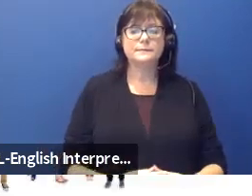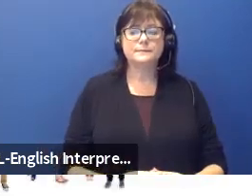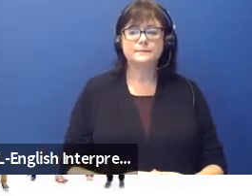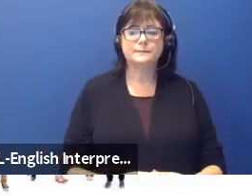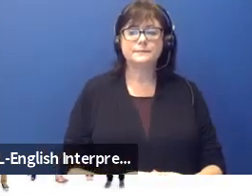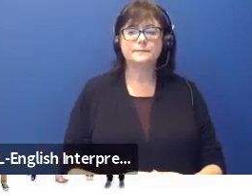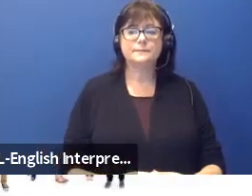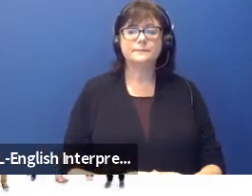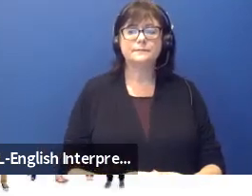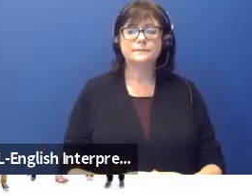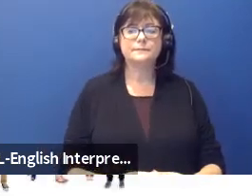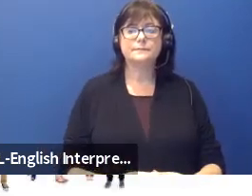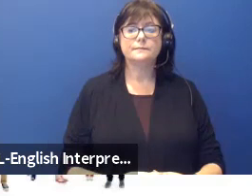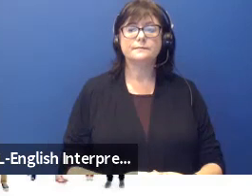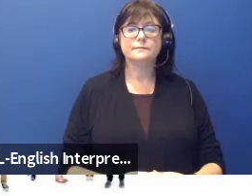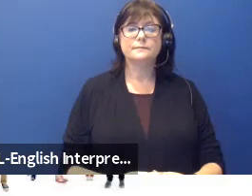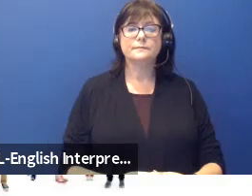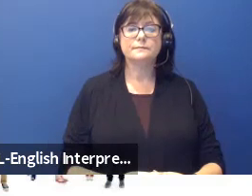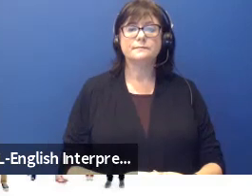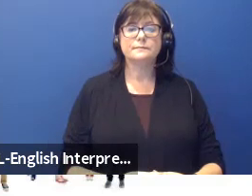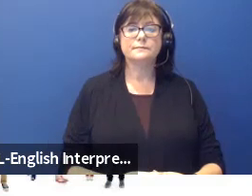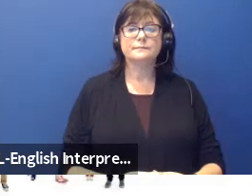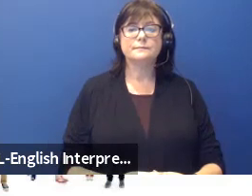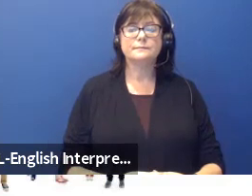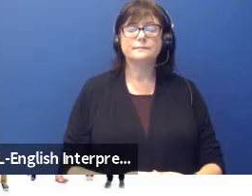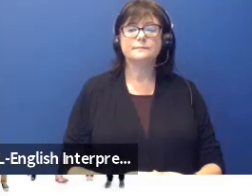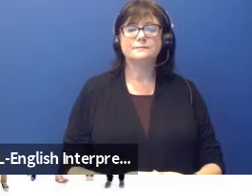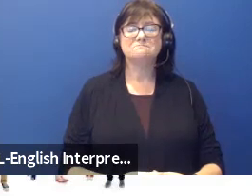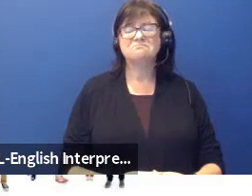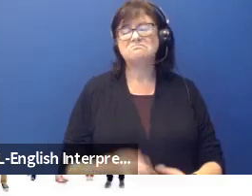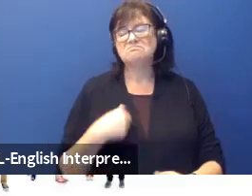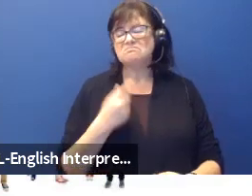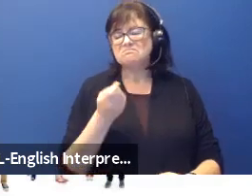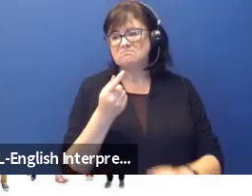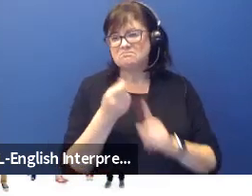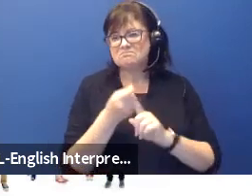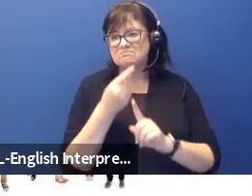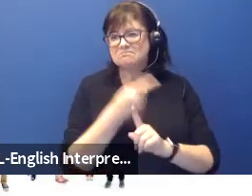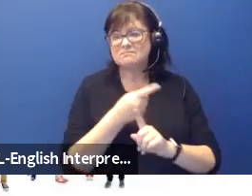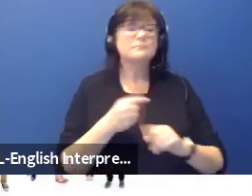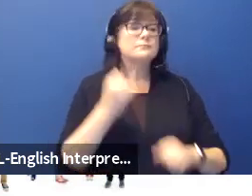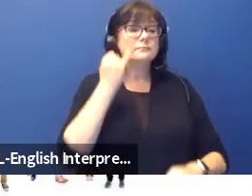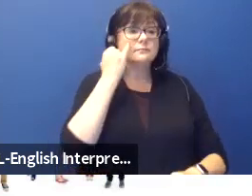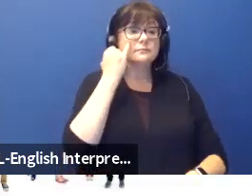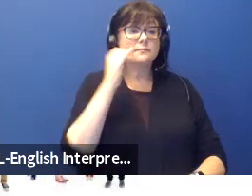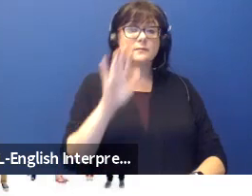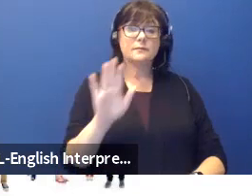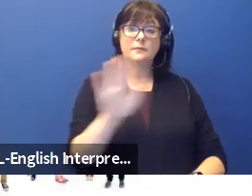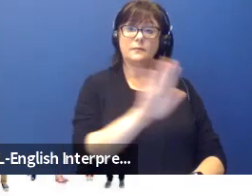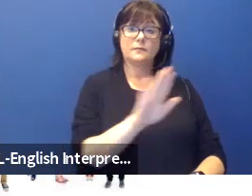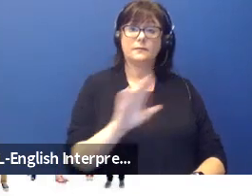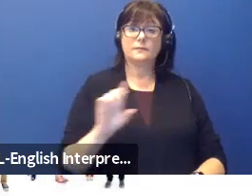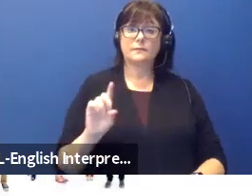And if you went to the, another little interesting aside, if you went to either your own DSQ, but certainly if you went to the